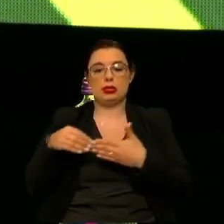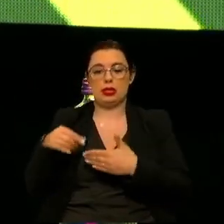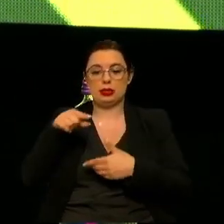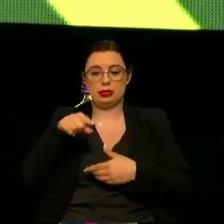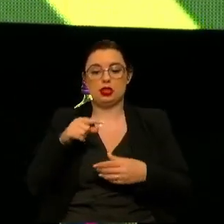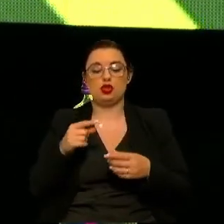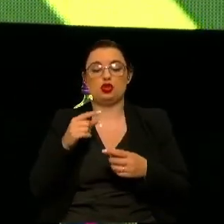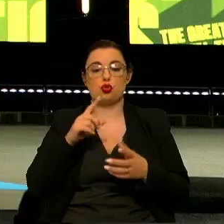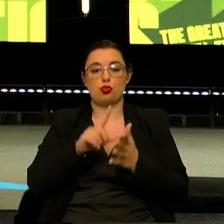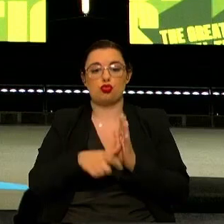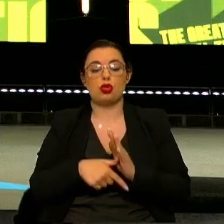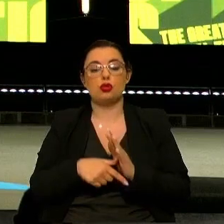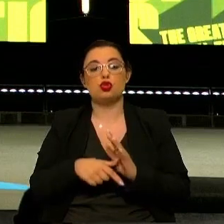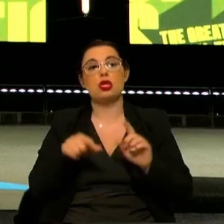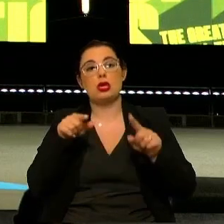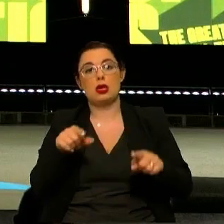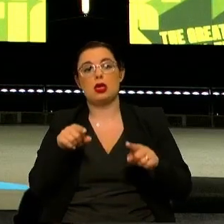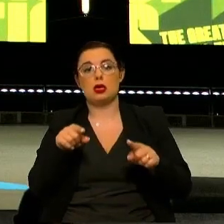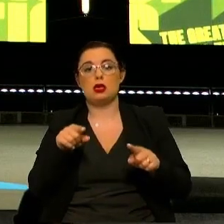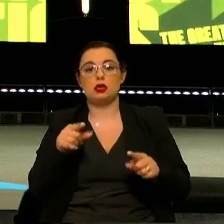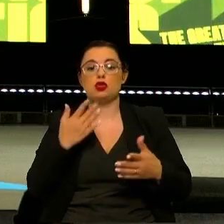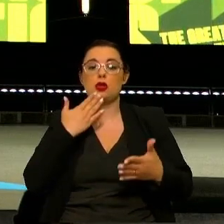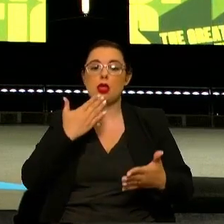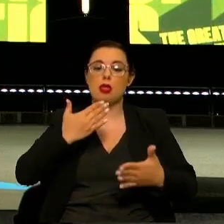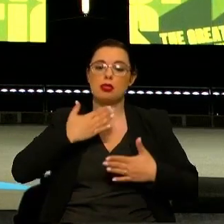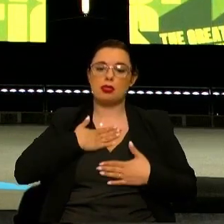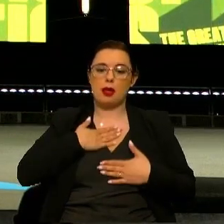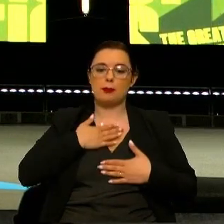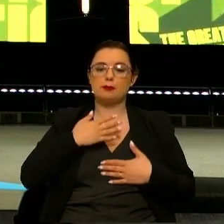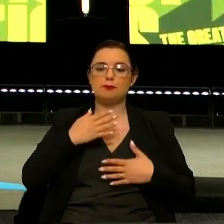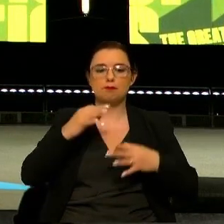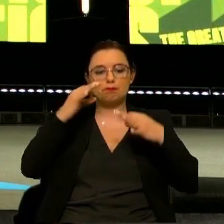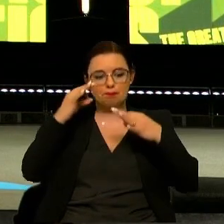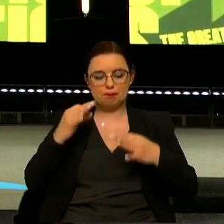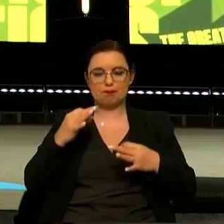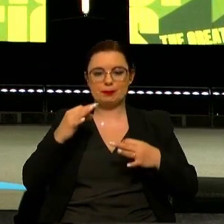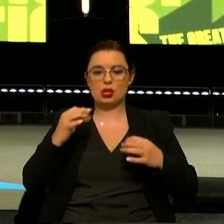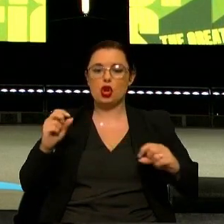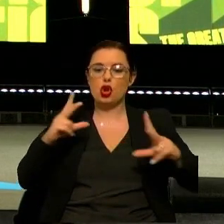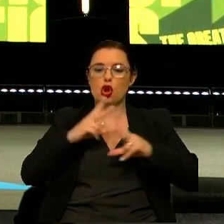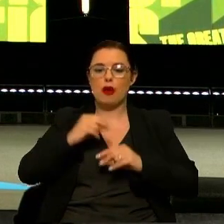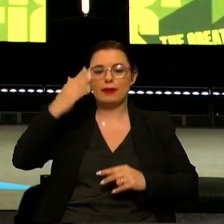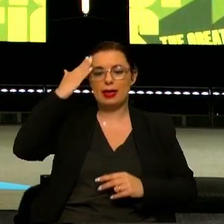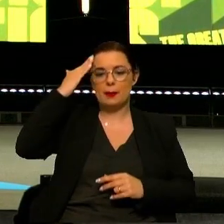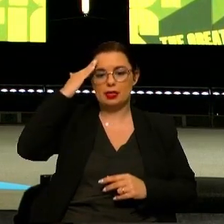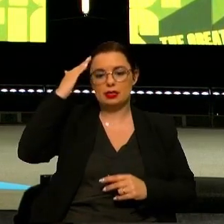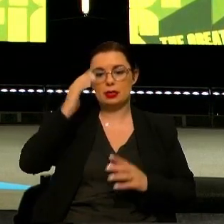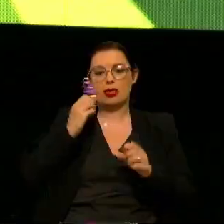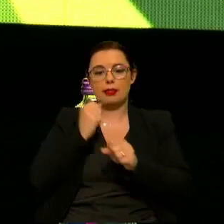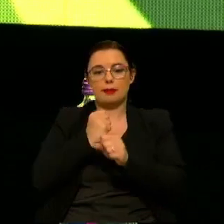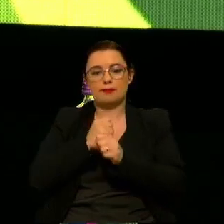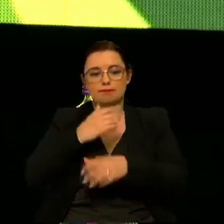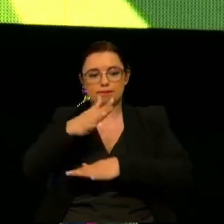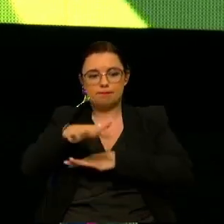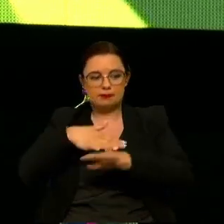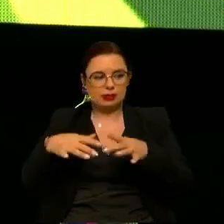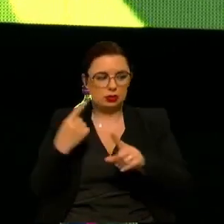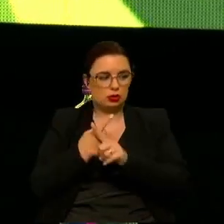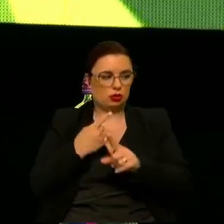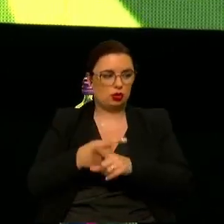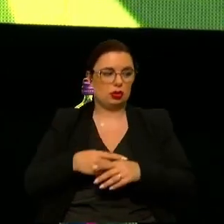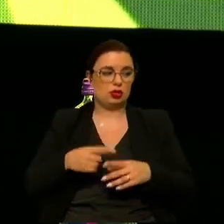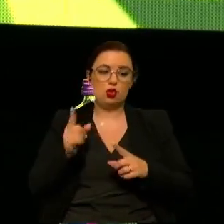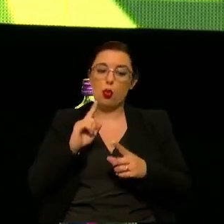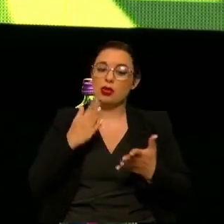the leadership of these projects. And this brings on a guarantee, a new capacity to act